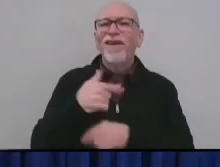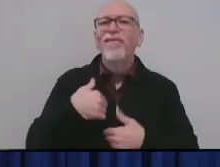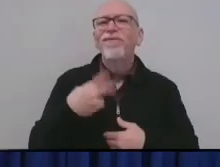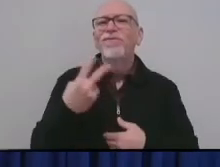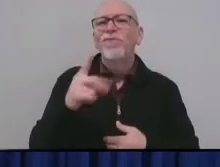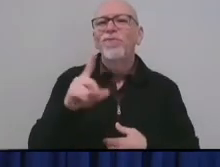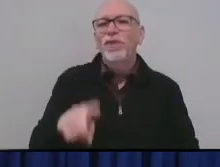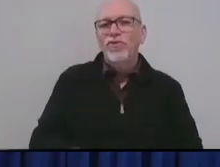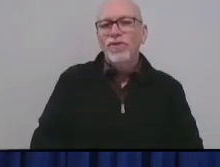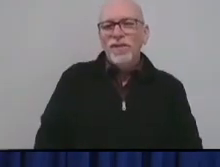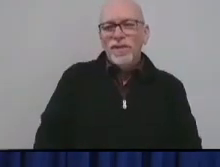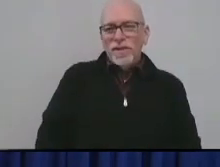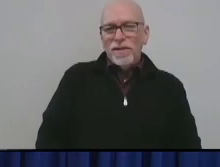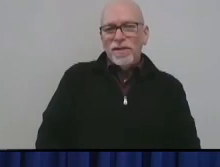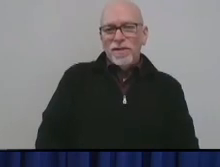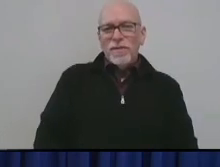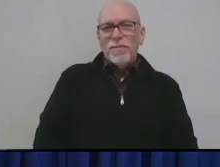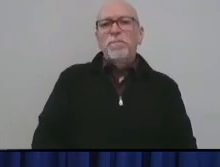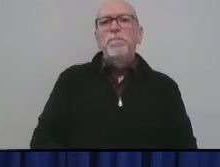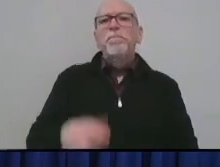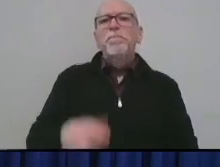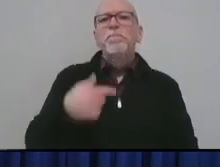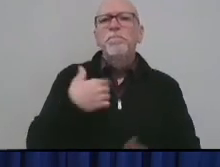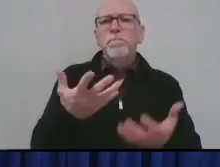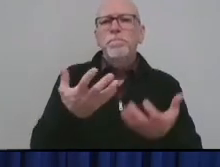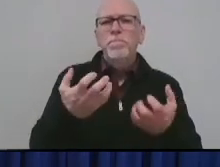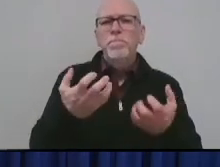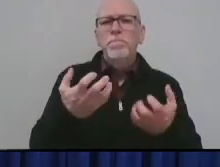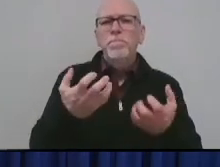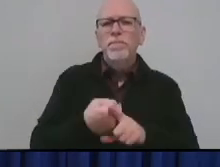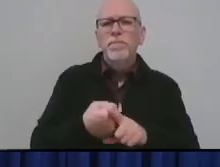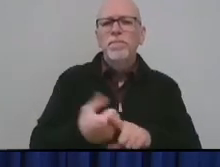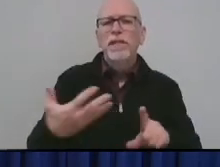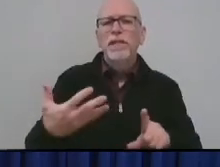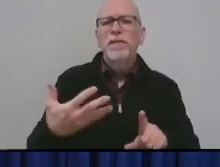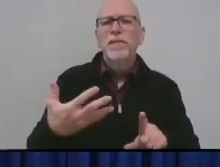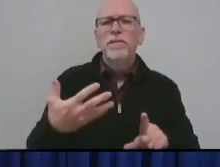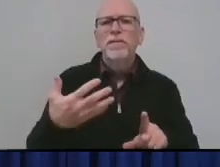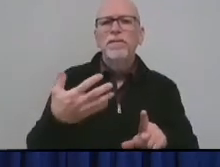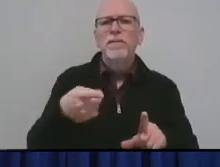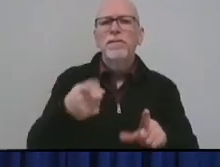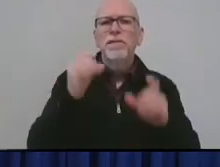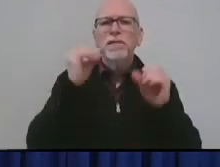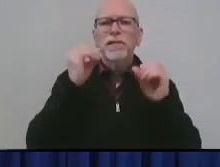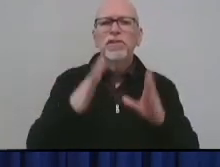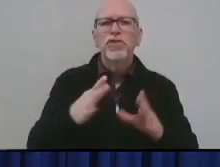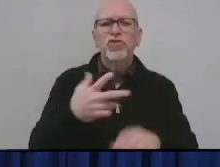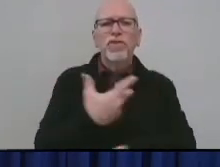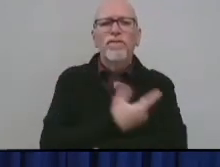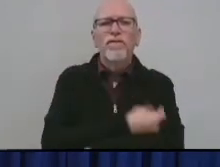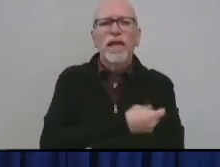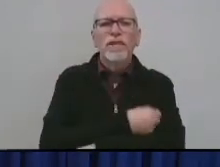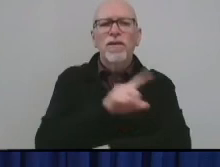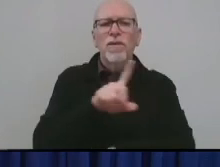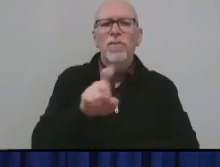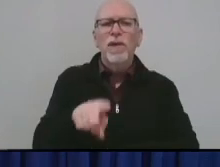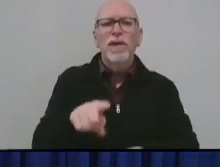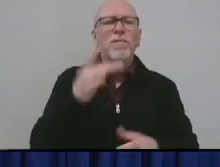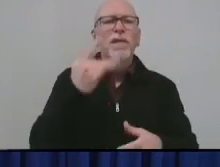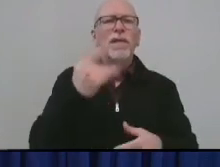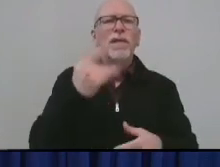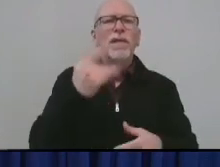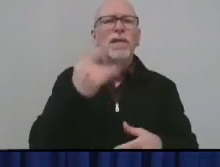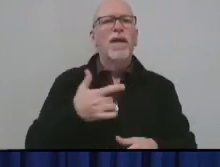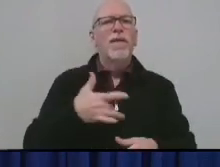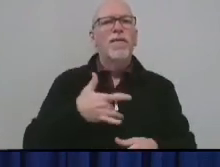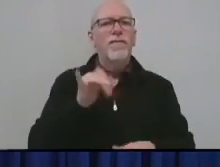Sure. So I just want to expand on the teacher vaccination question, because I feel like, there's a